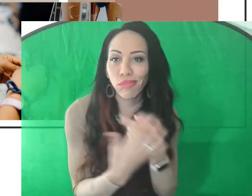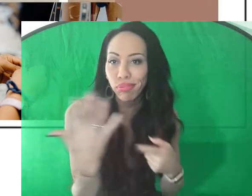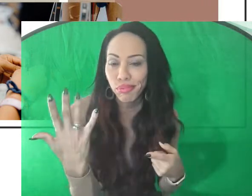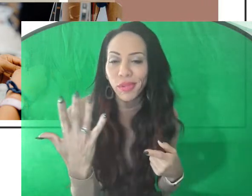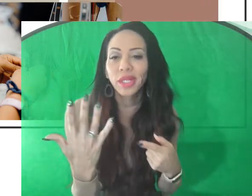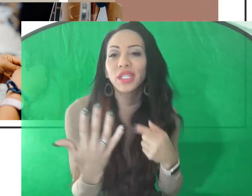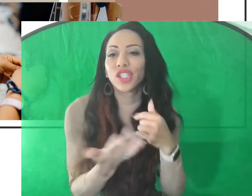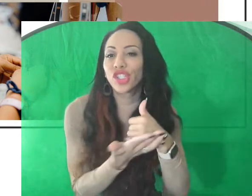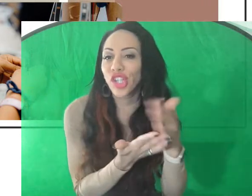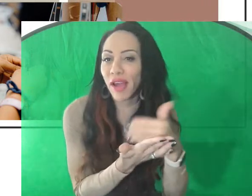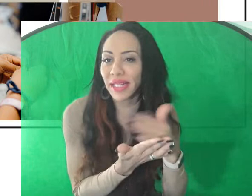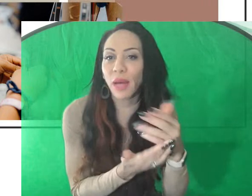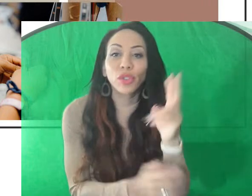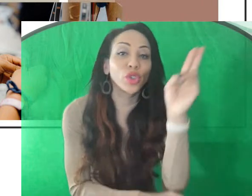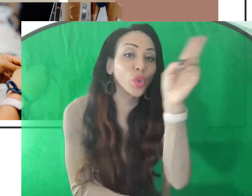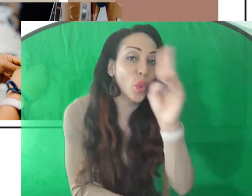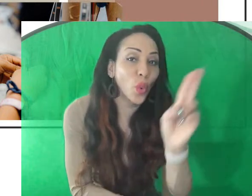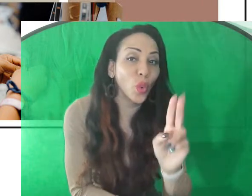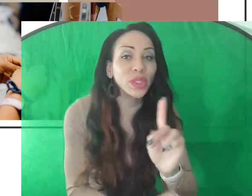schools, students, and